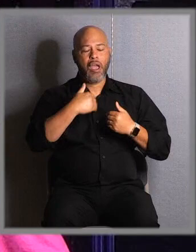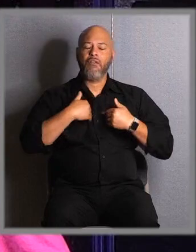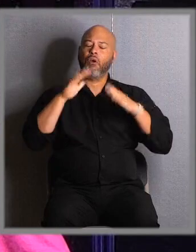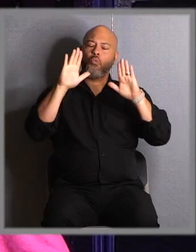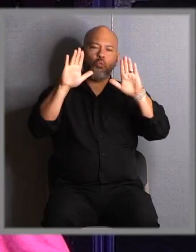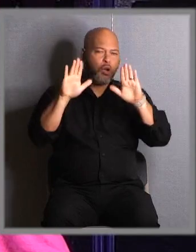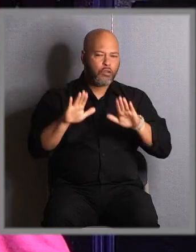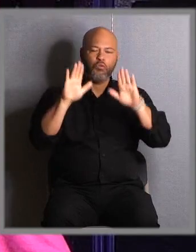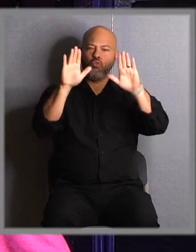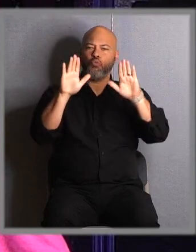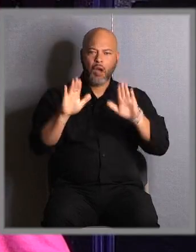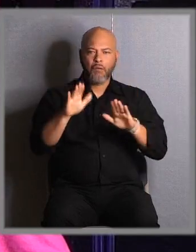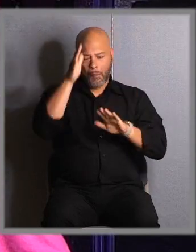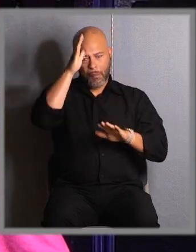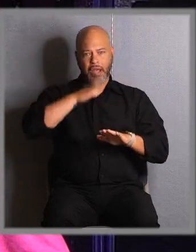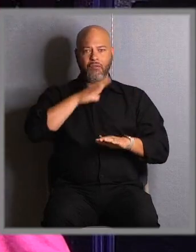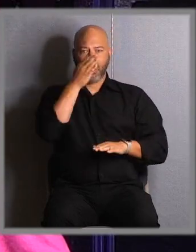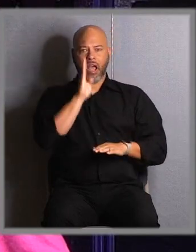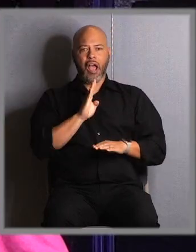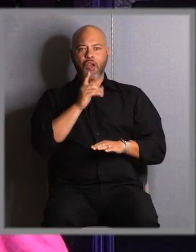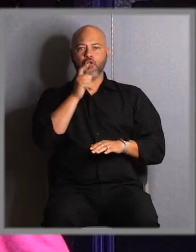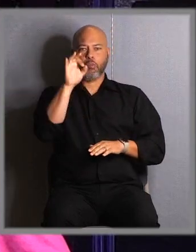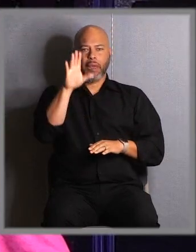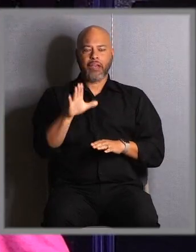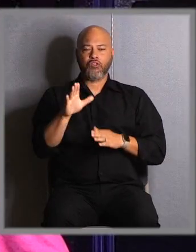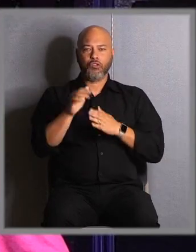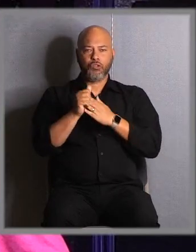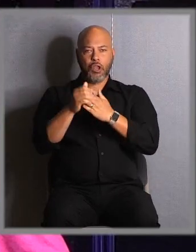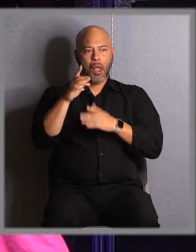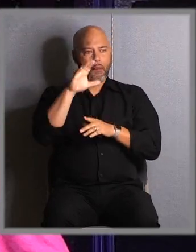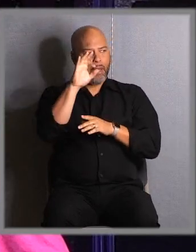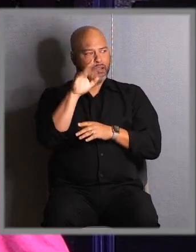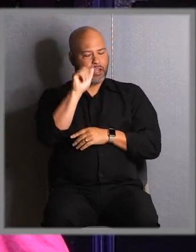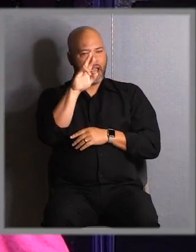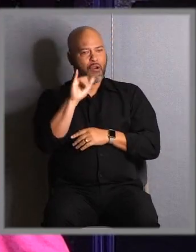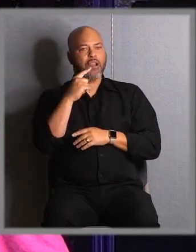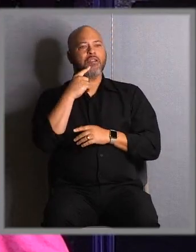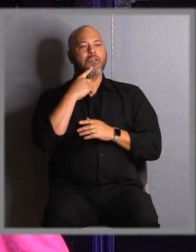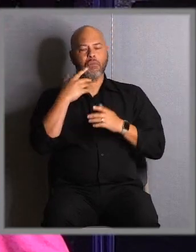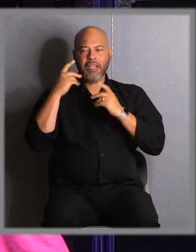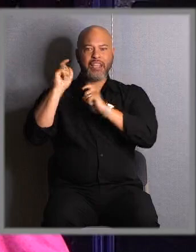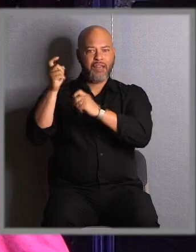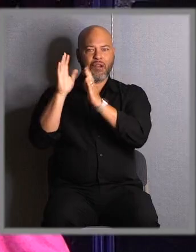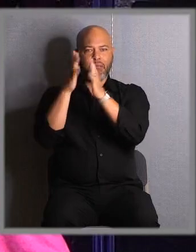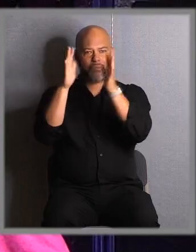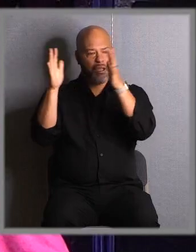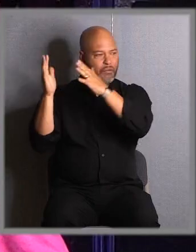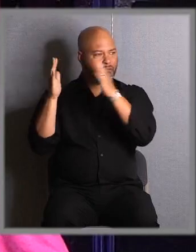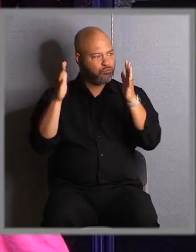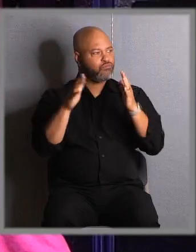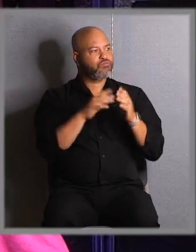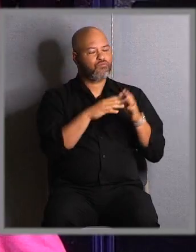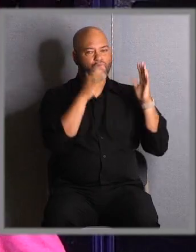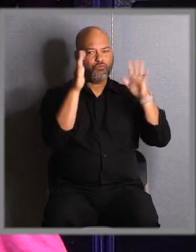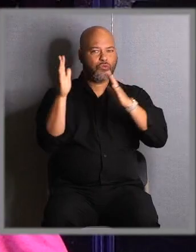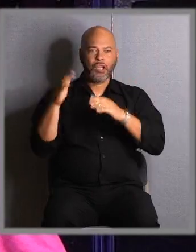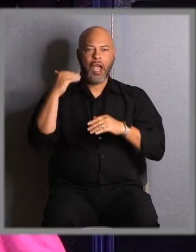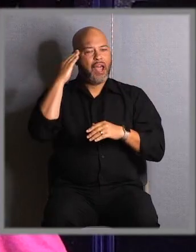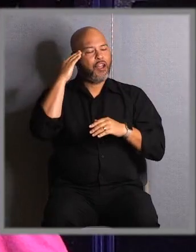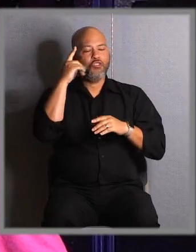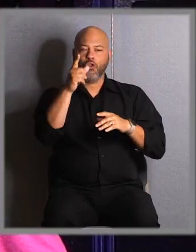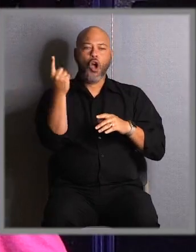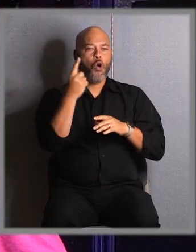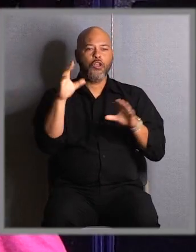awesome, awesome man of God as a pastor, and Pastor Larry Robertson. Y'all ought to give him some love. Not that you don't already do